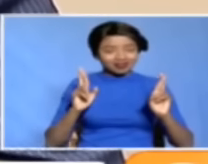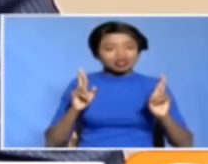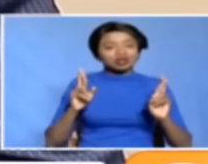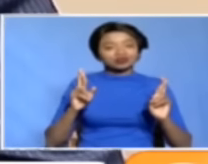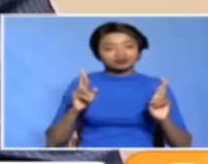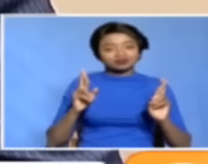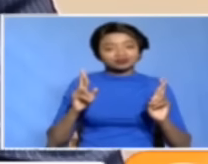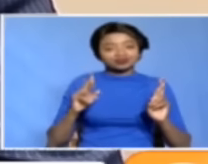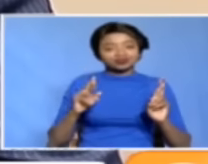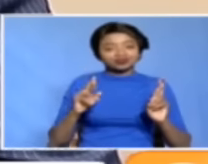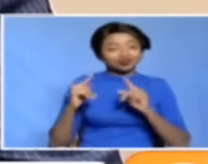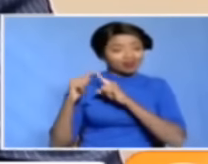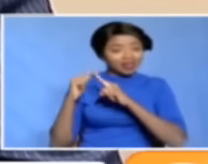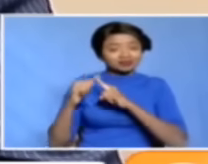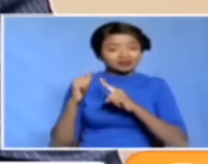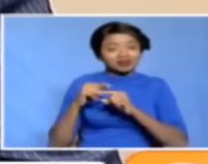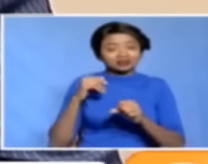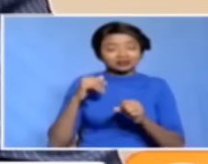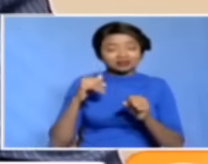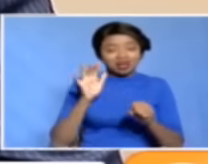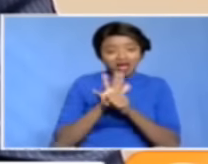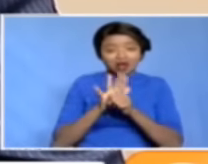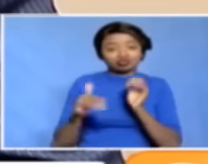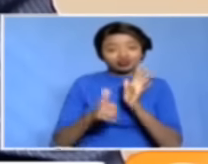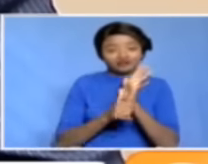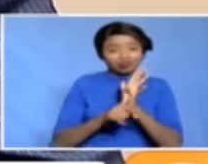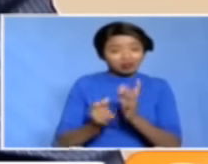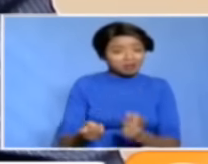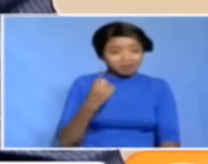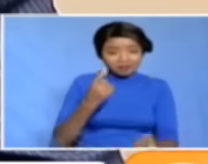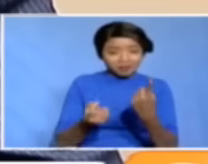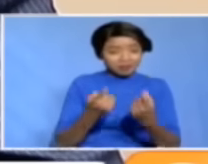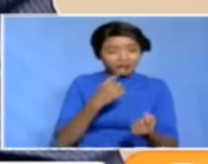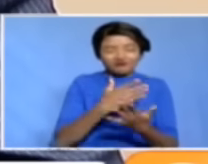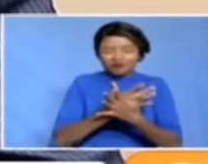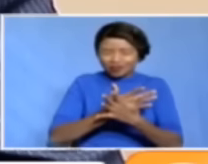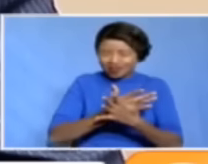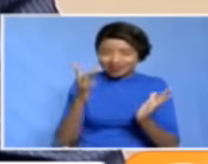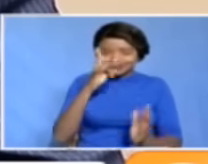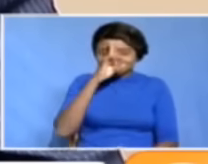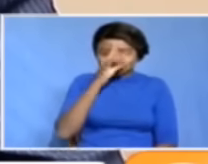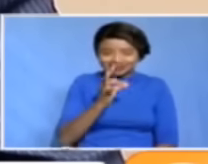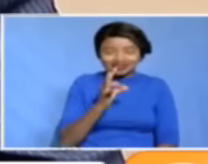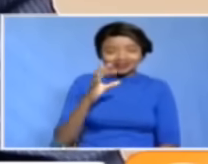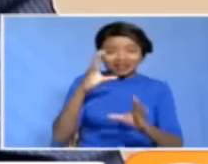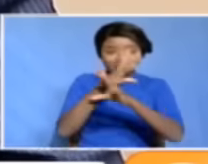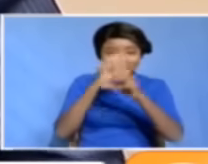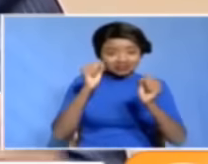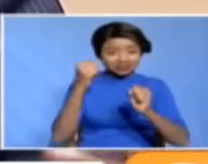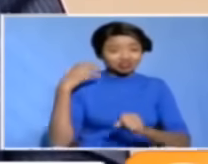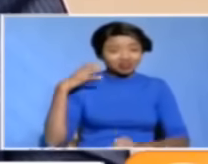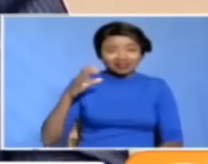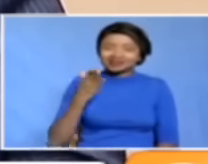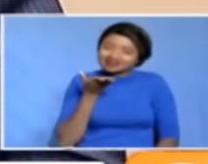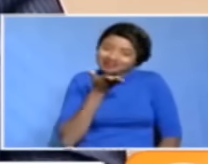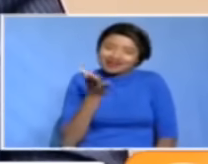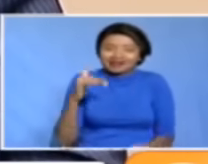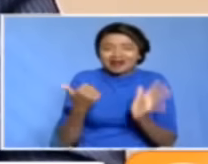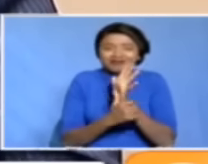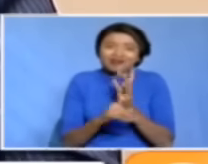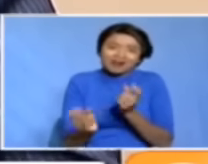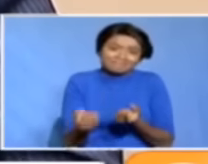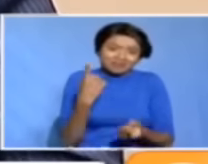of hurdles on the way. Okay. It's common for any serious presidential candidate. I mean, that's why the